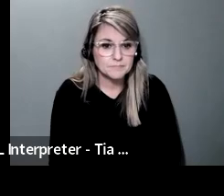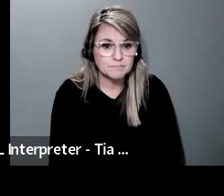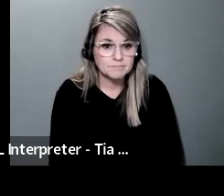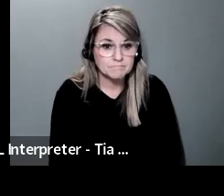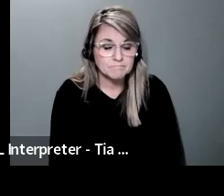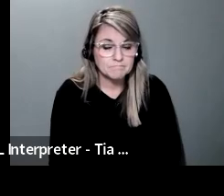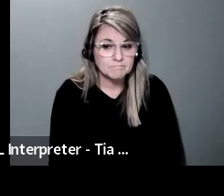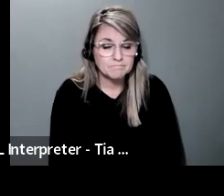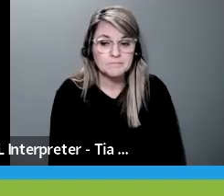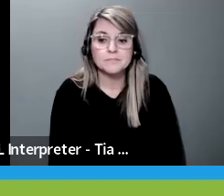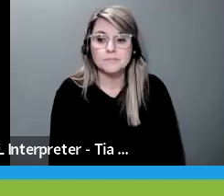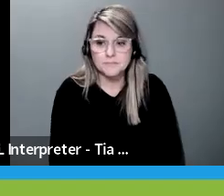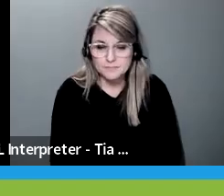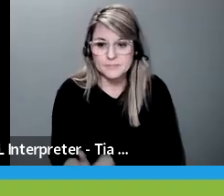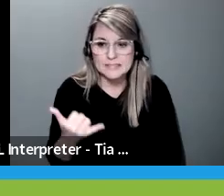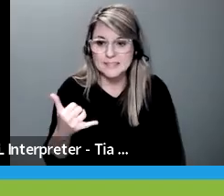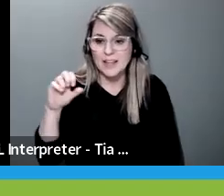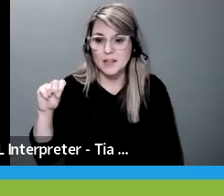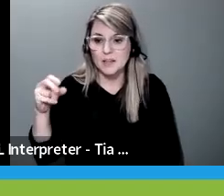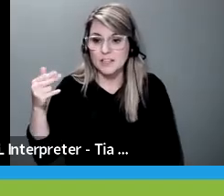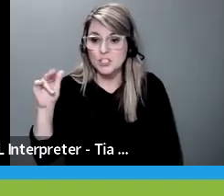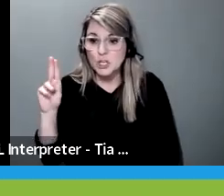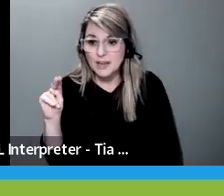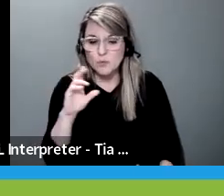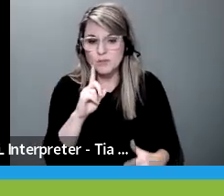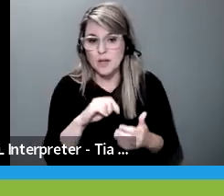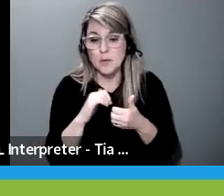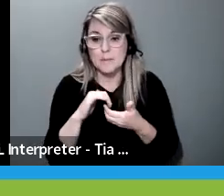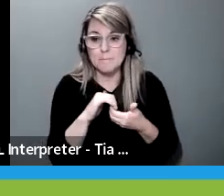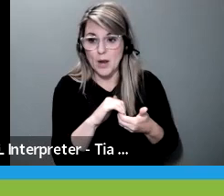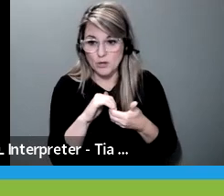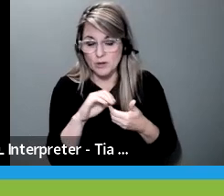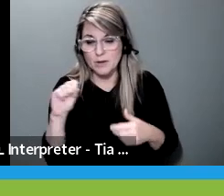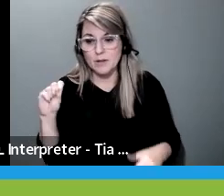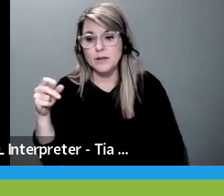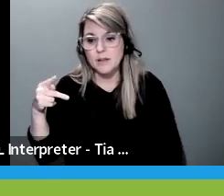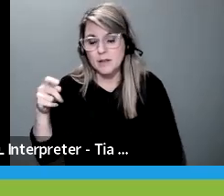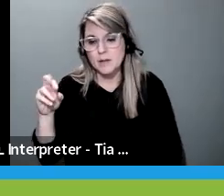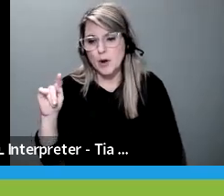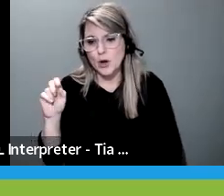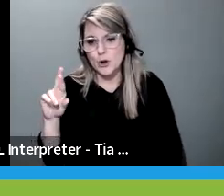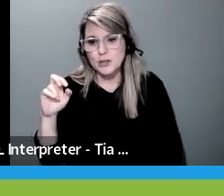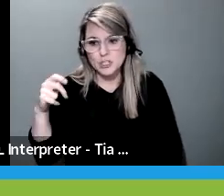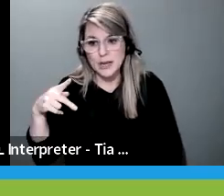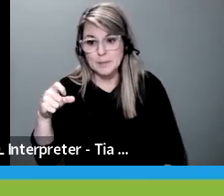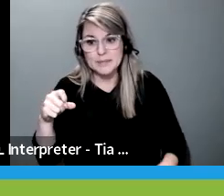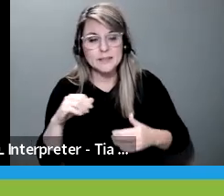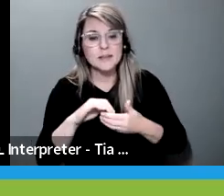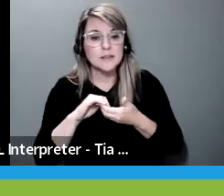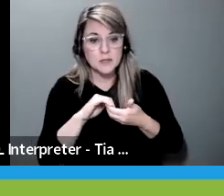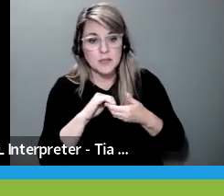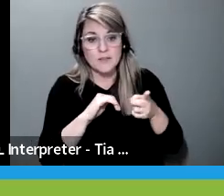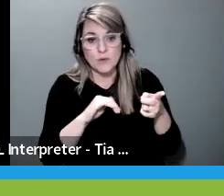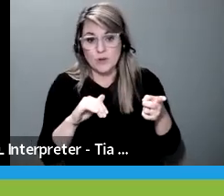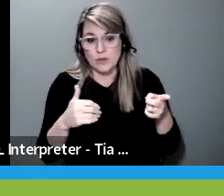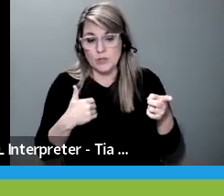Now Shannon's going to talk to you all about partnerships. And what we're really looking at in the phase we're at in Youth Thrive